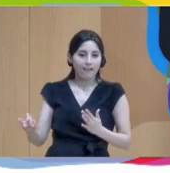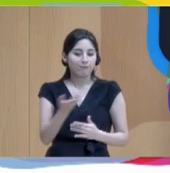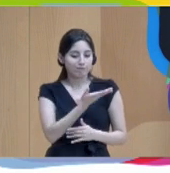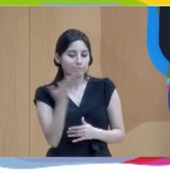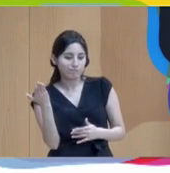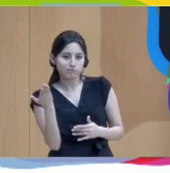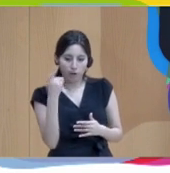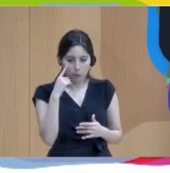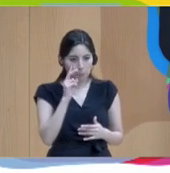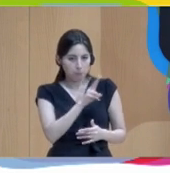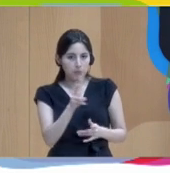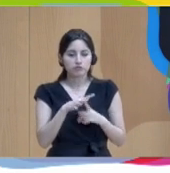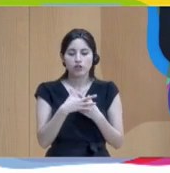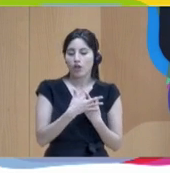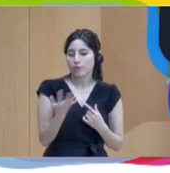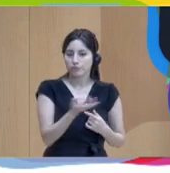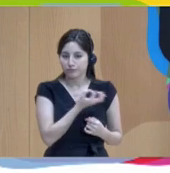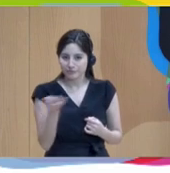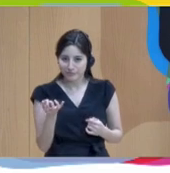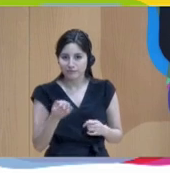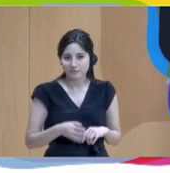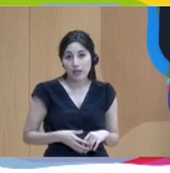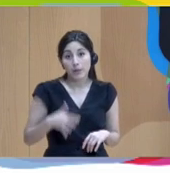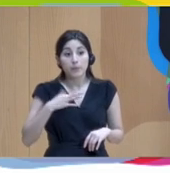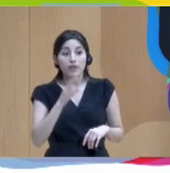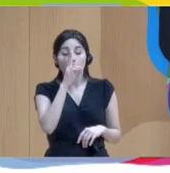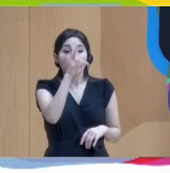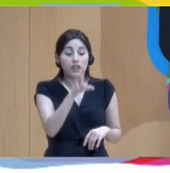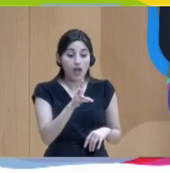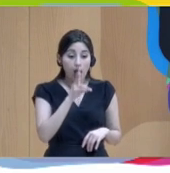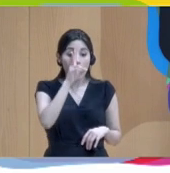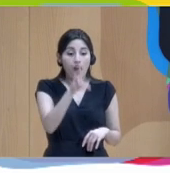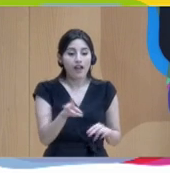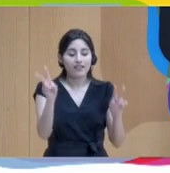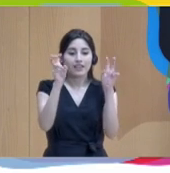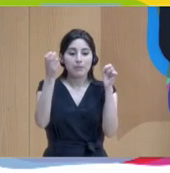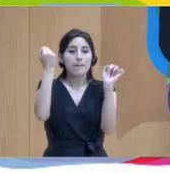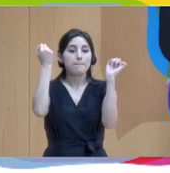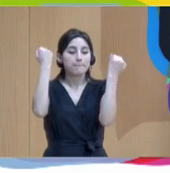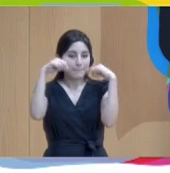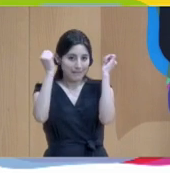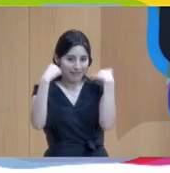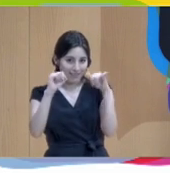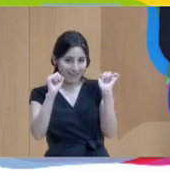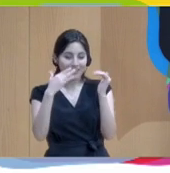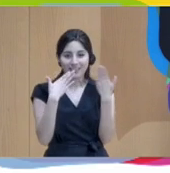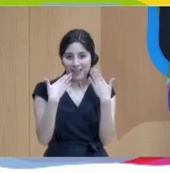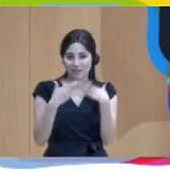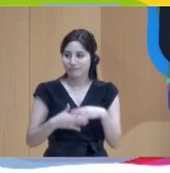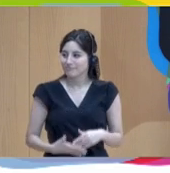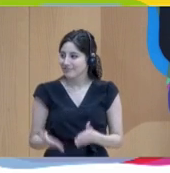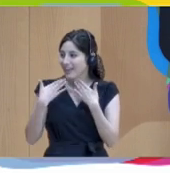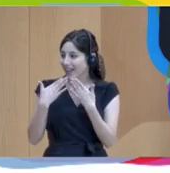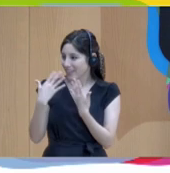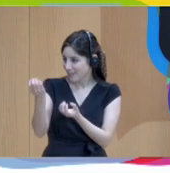Biennale is of Dialogical Practice. Muchas gracias, muchas gracias por esas aportaciones que al final son